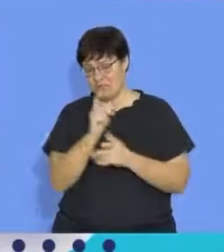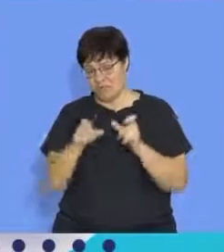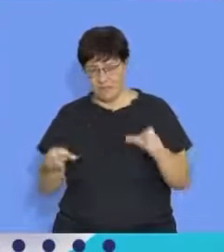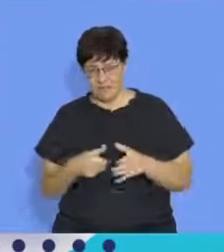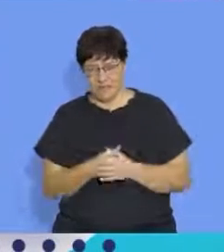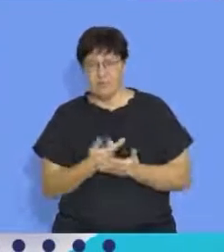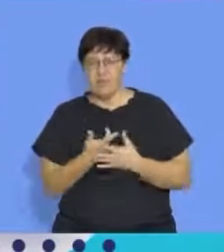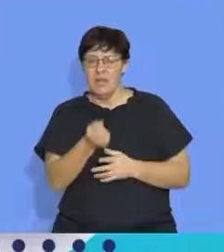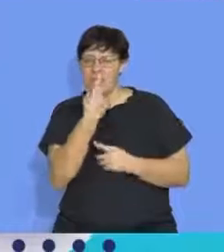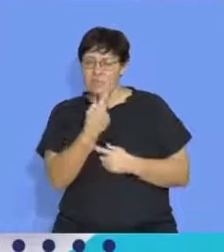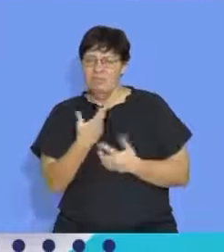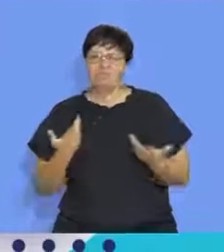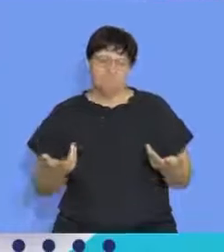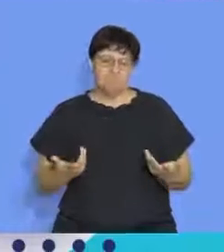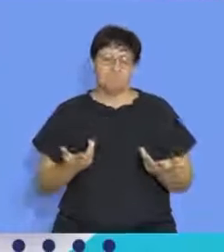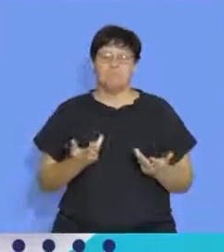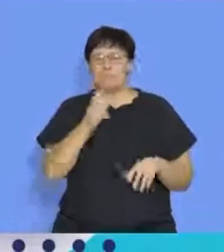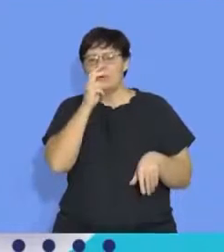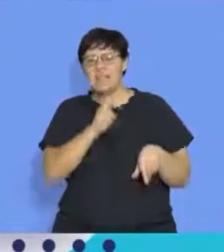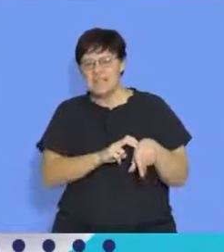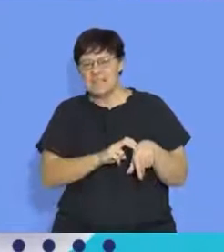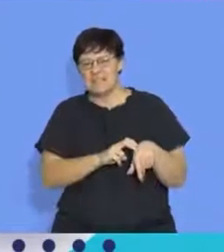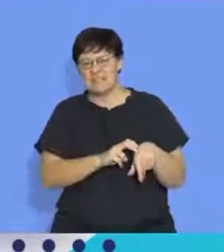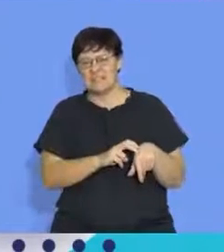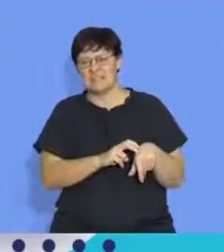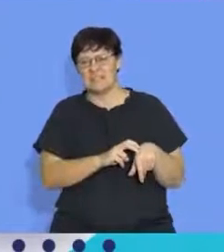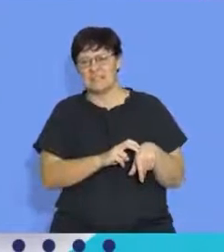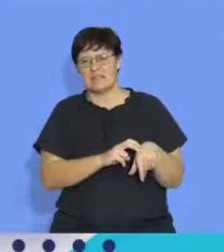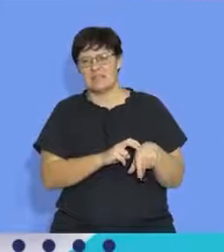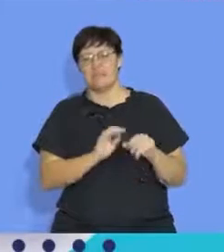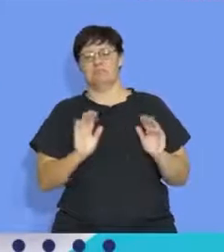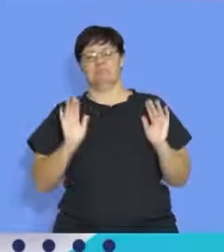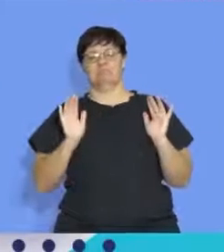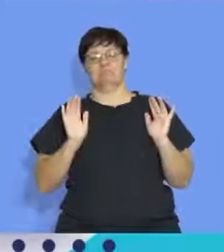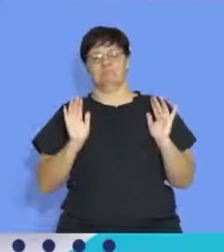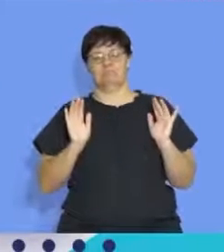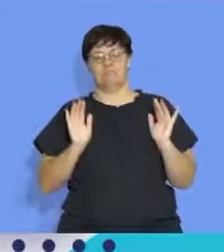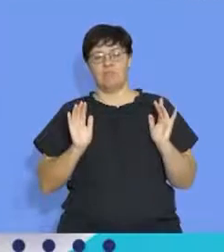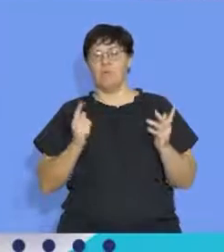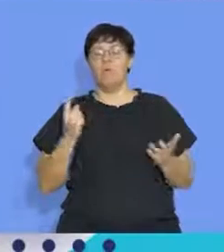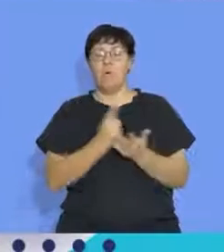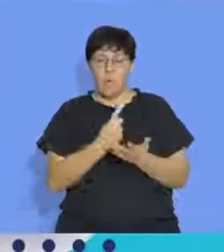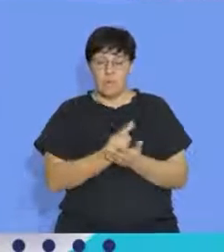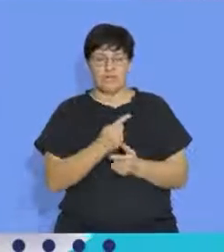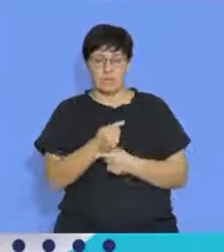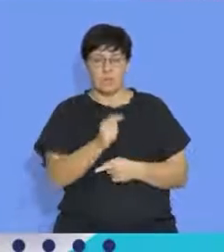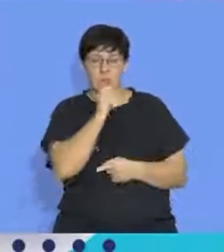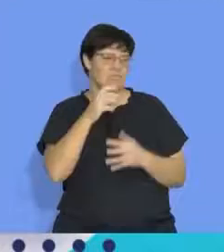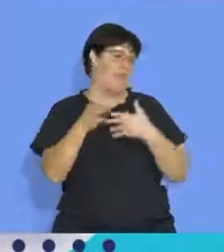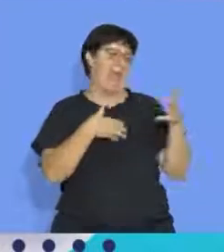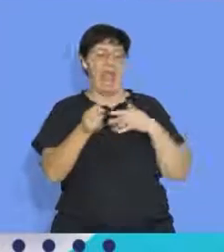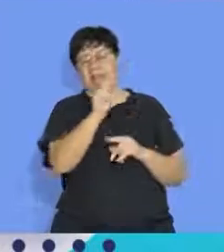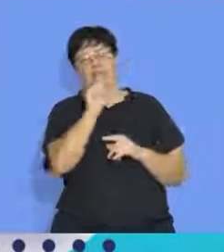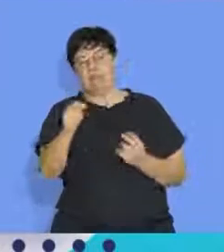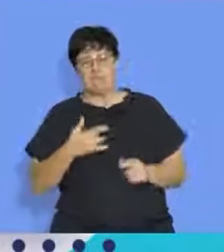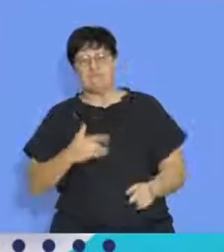to antibiotics, sometimes we just need to take the foot off the pedal a bit and not always use it for any single time we